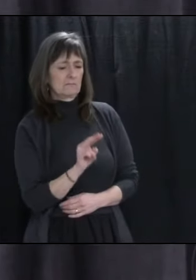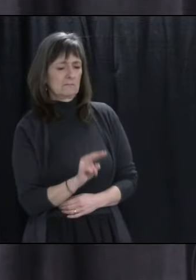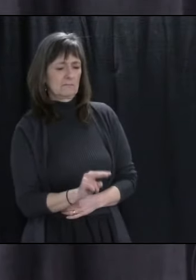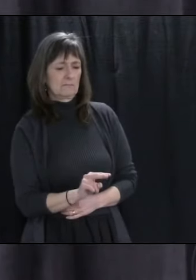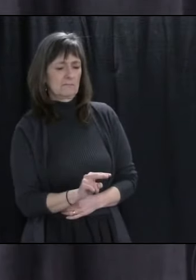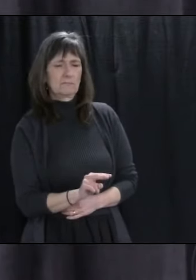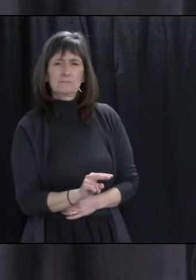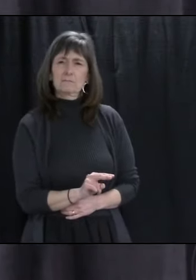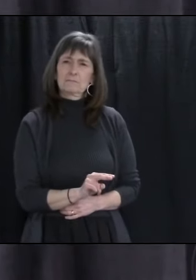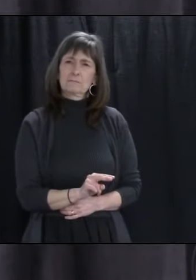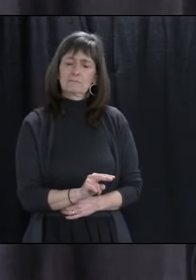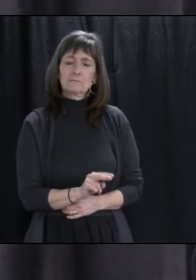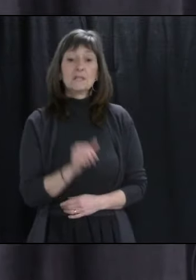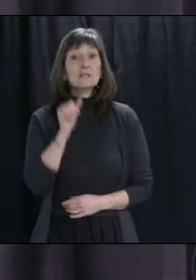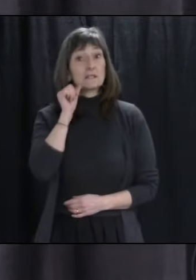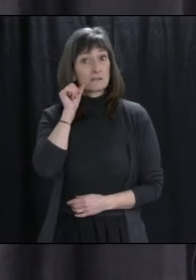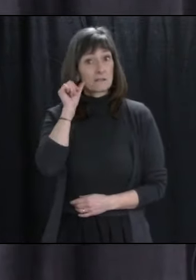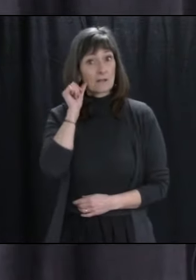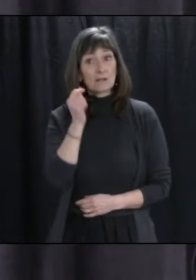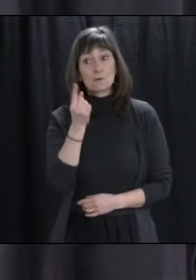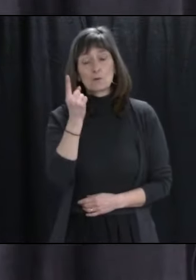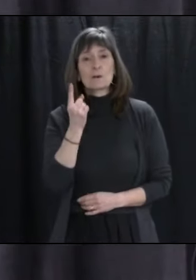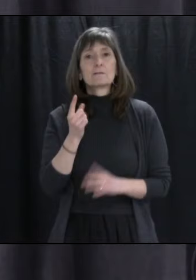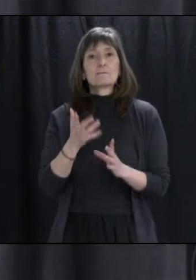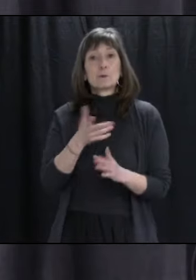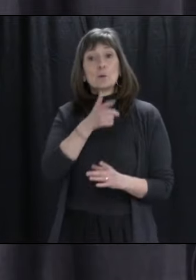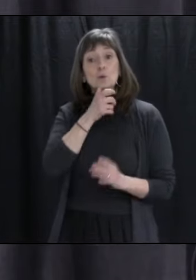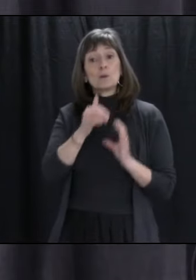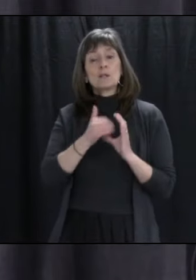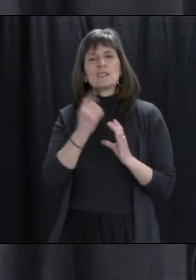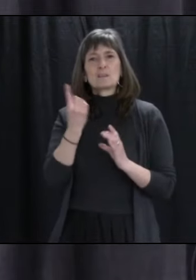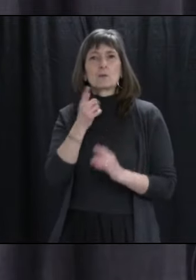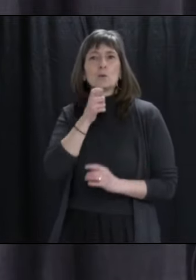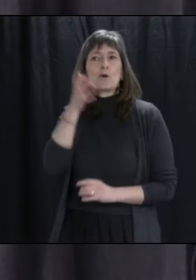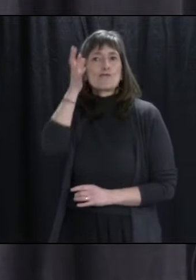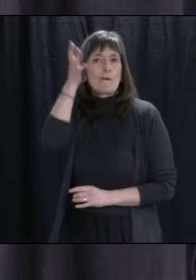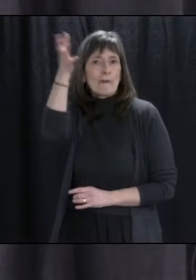And yesterday, I received an email from a grandfather.